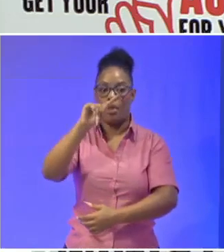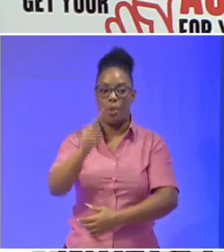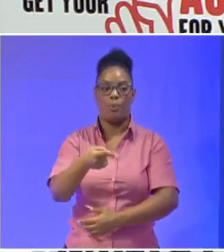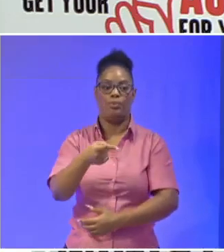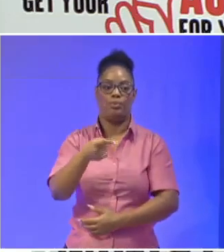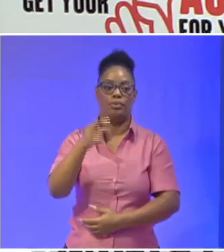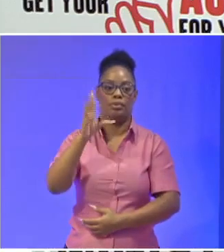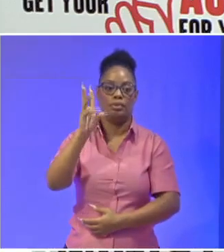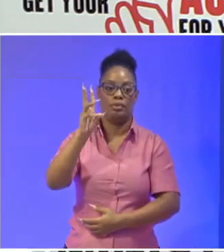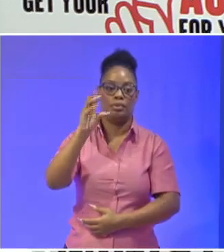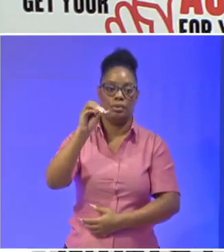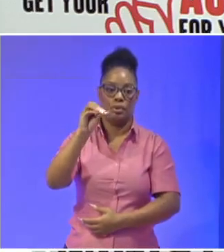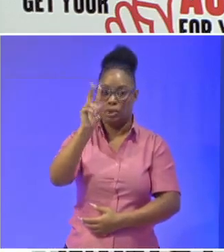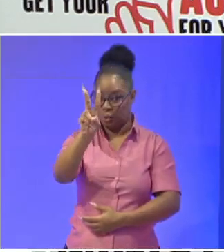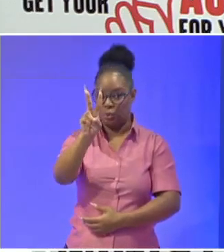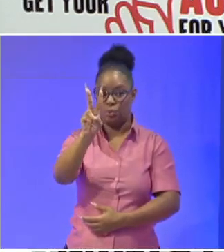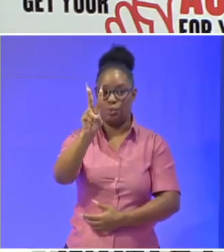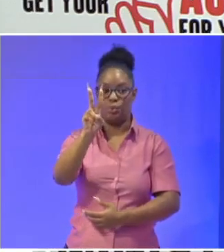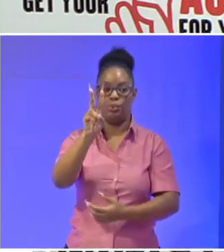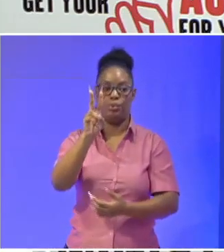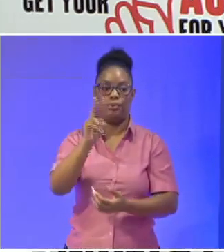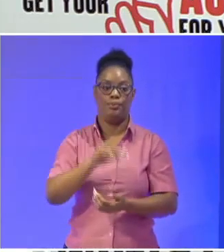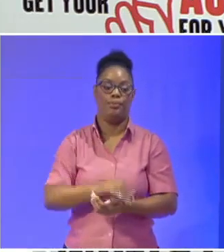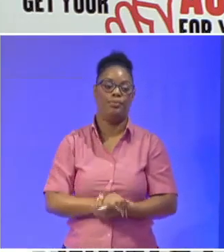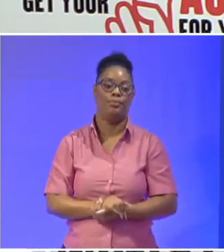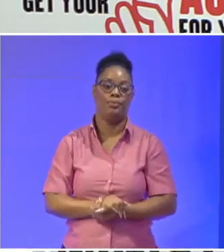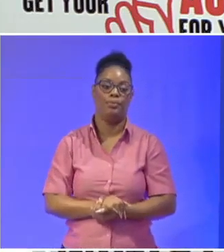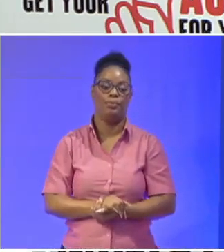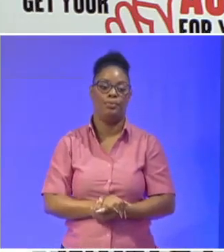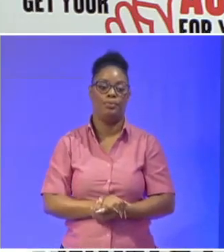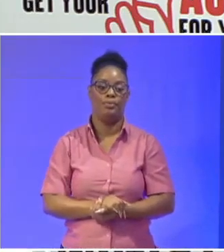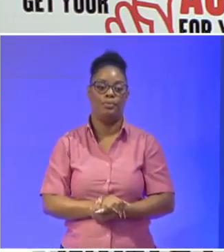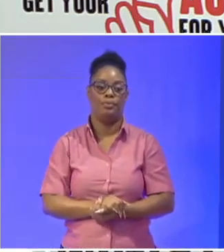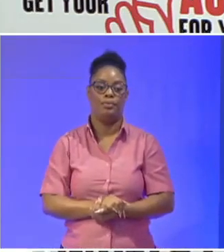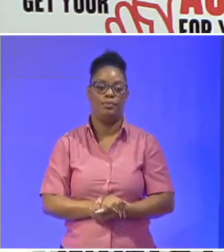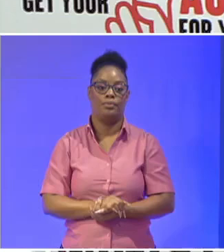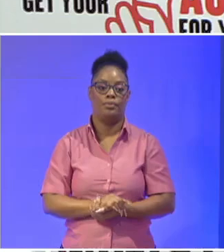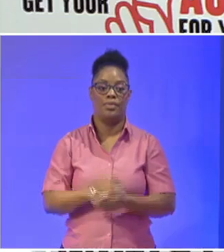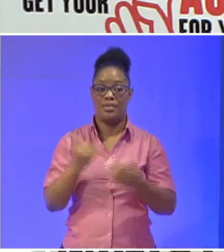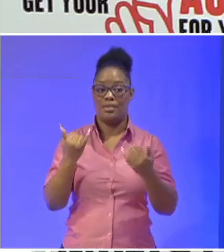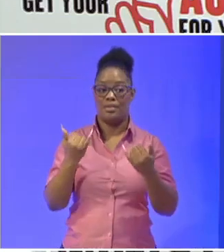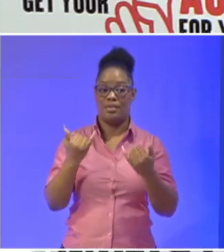99,602. Of concern is the 12 to 18 cohort.